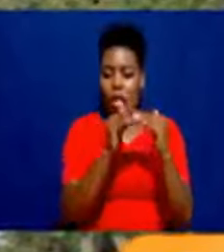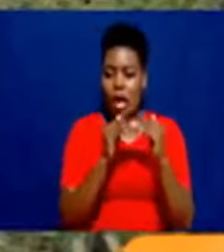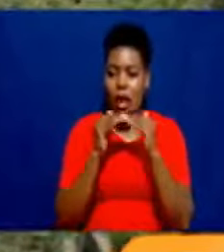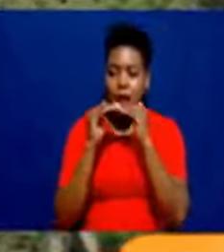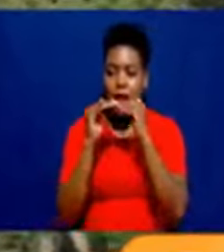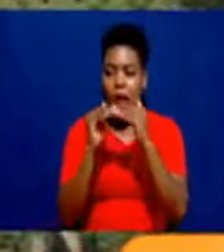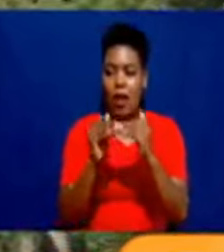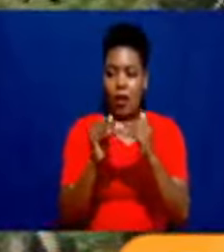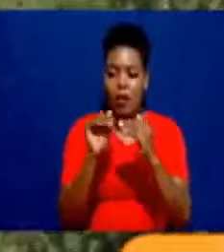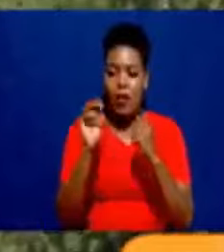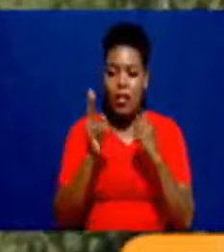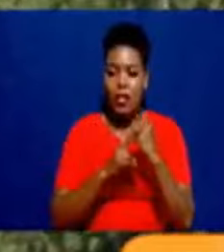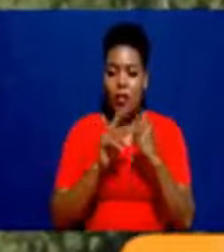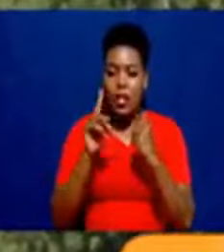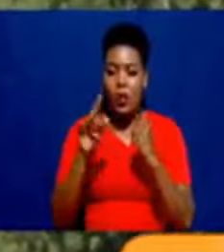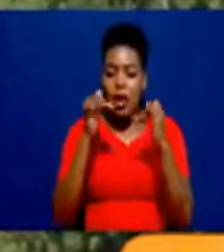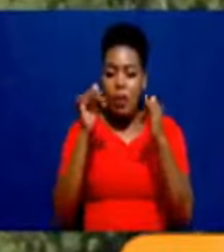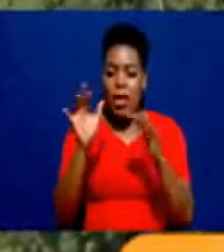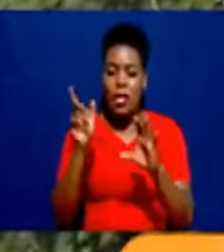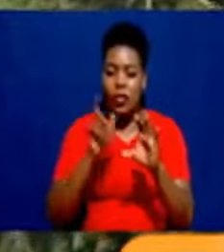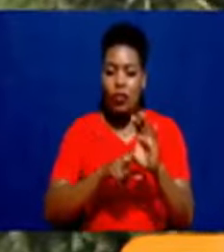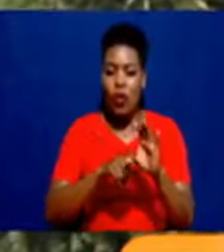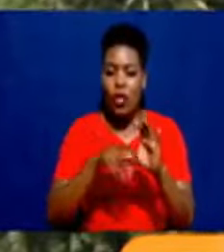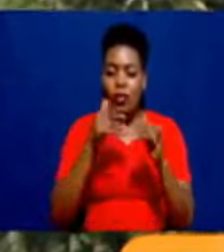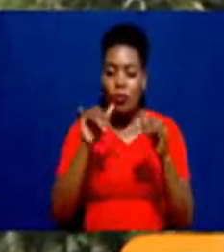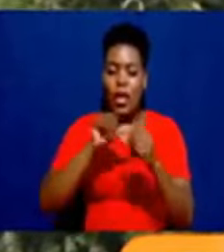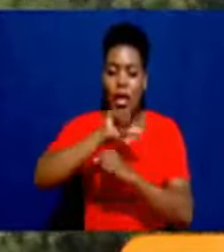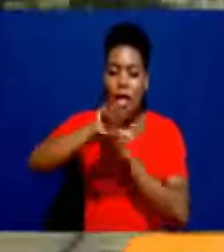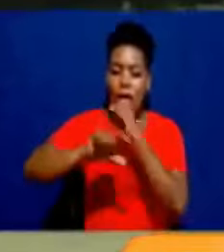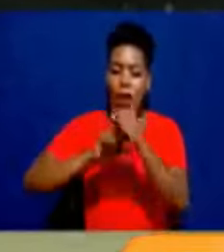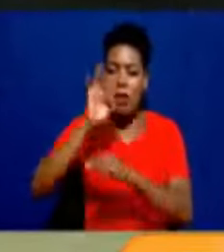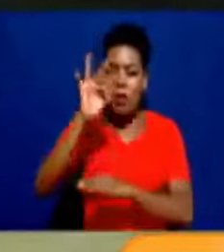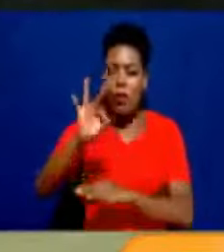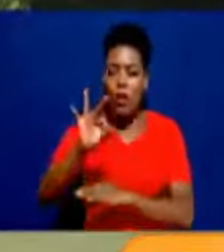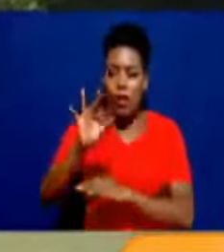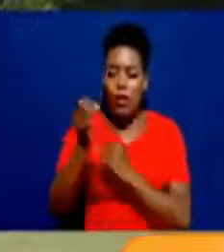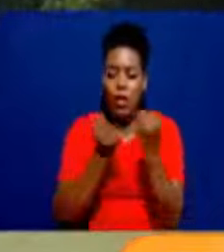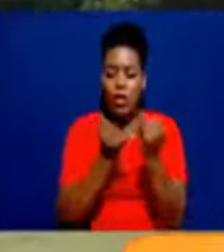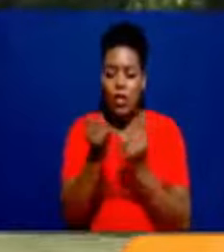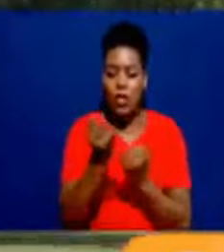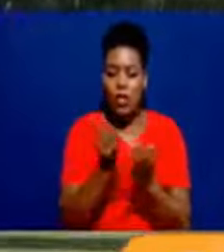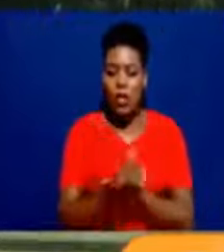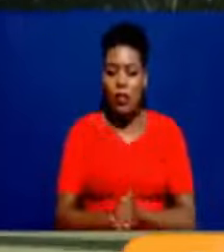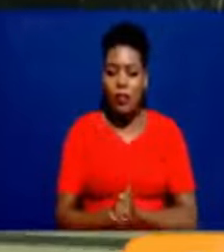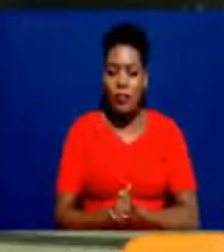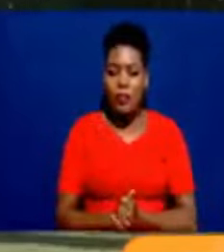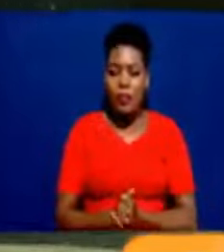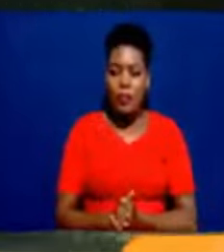and only 71 players made it to play in round three on Saturday.